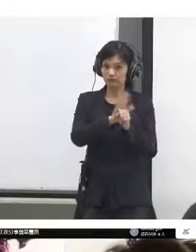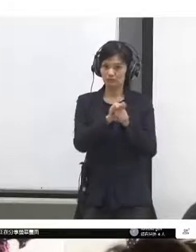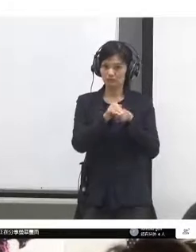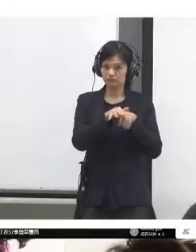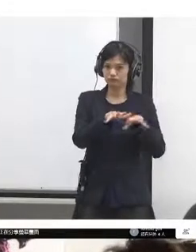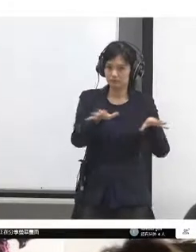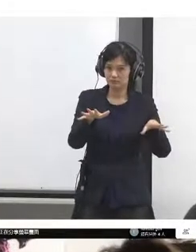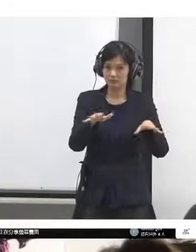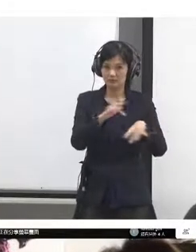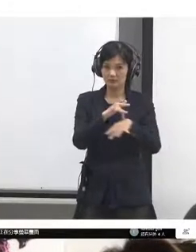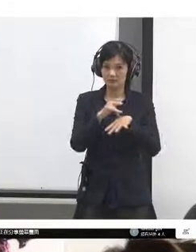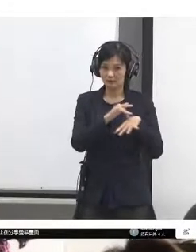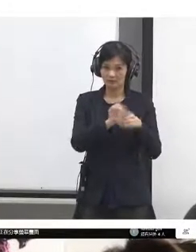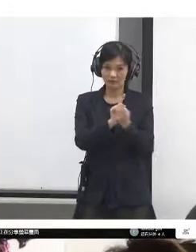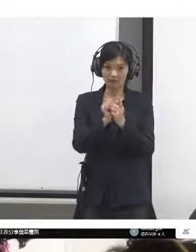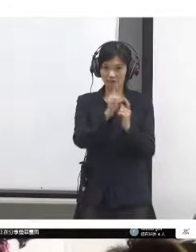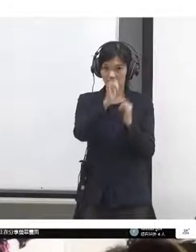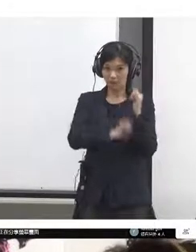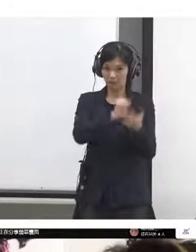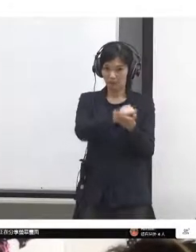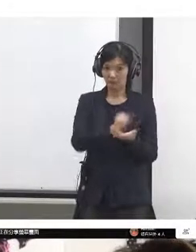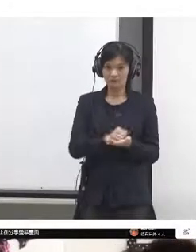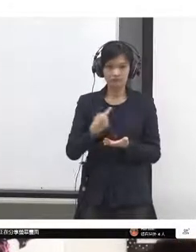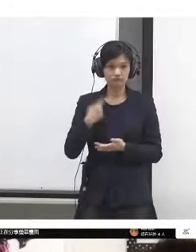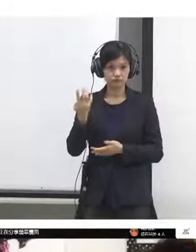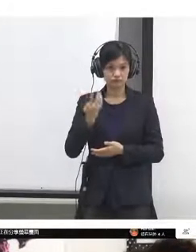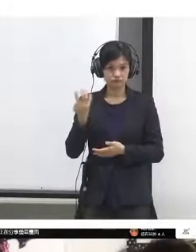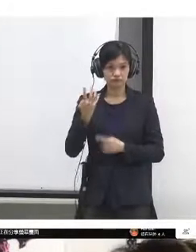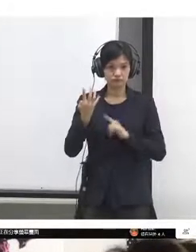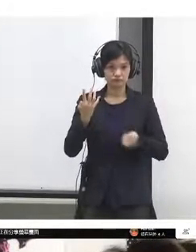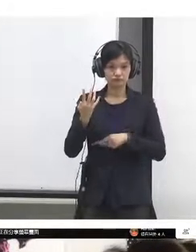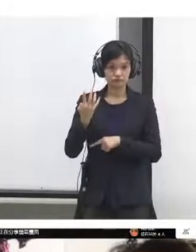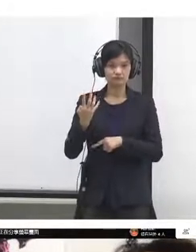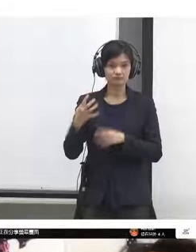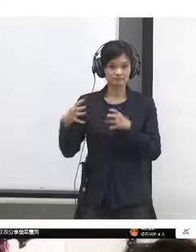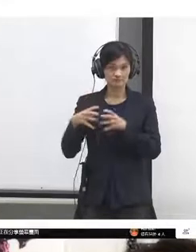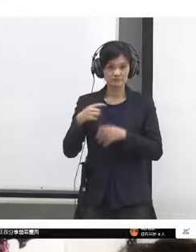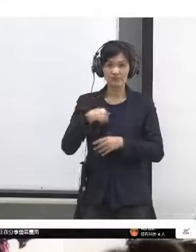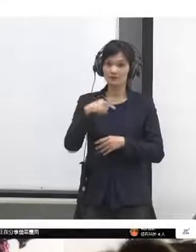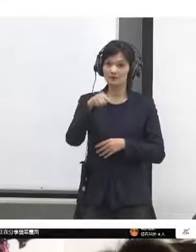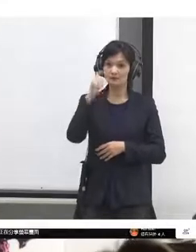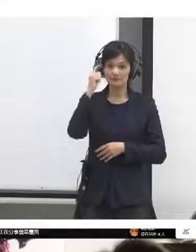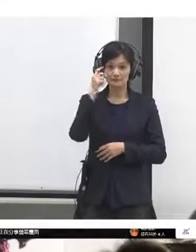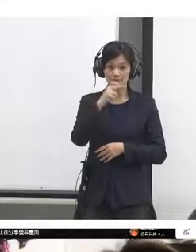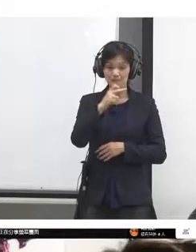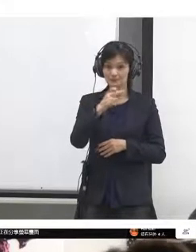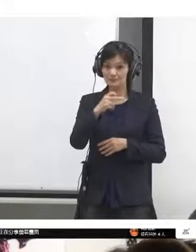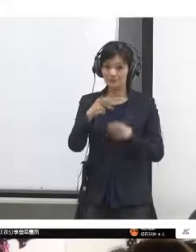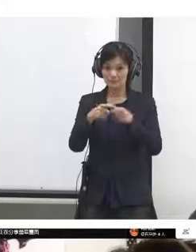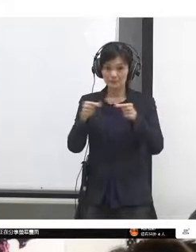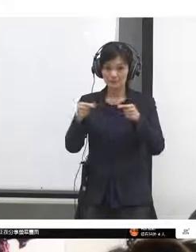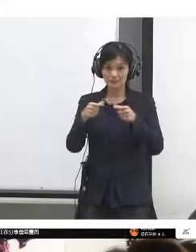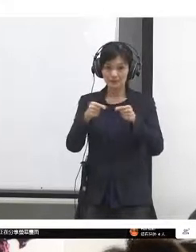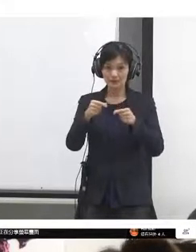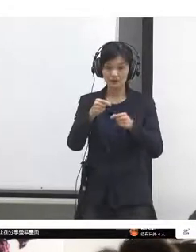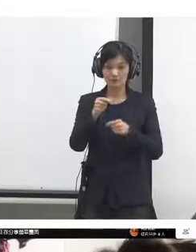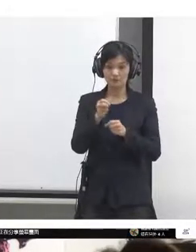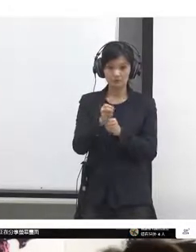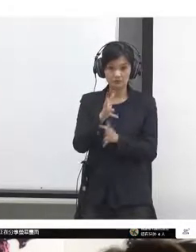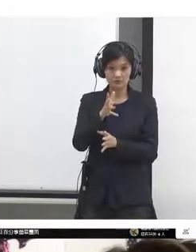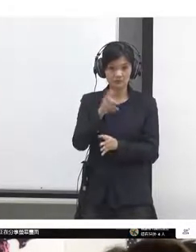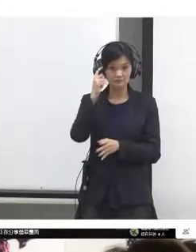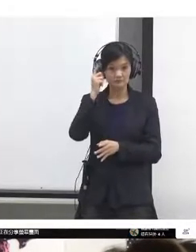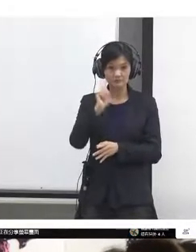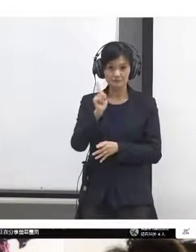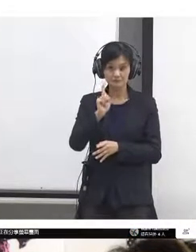Ai means protecting each other in Japanese. And this is not officially launched, but we talking